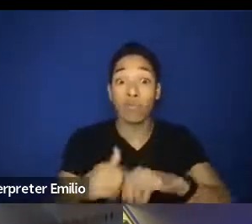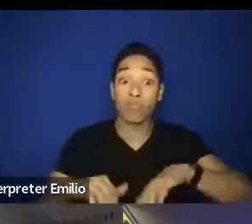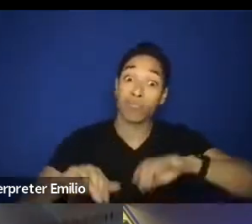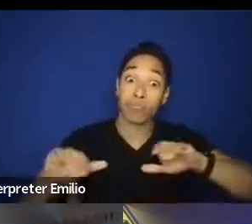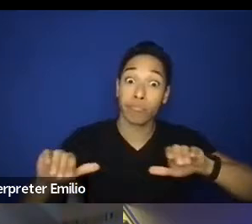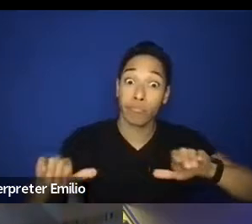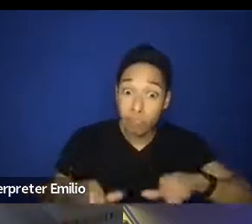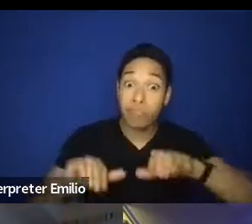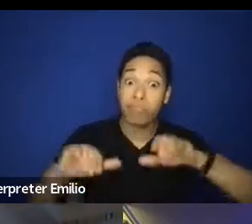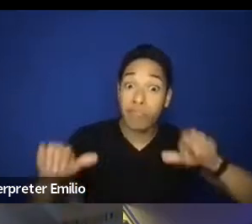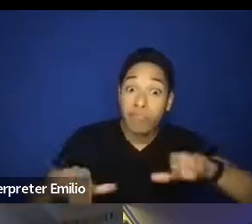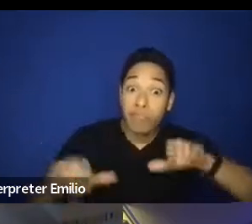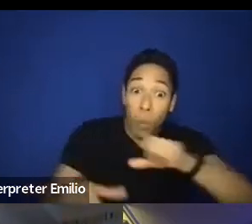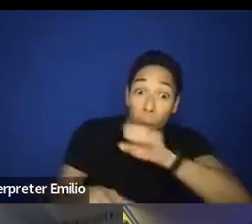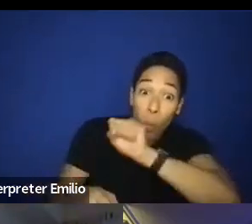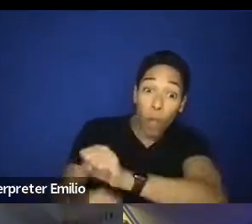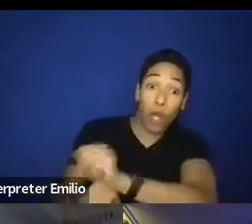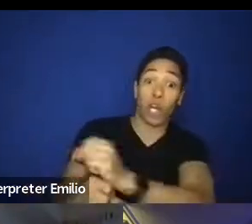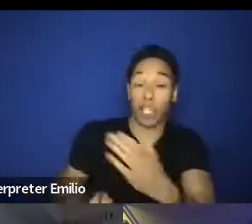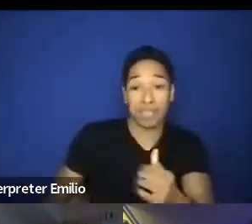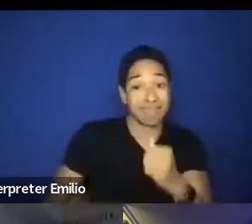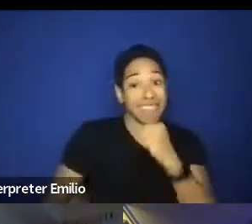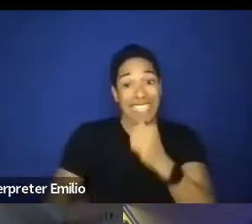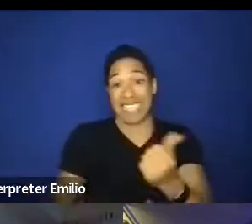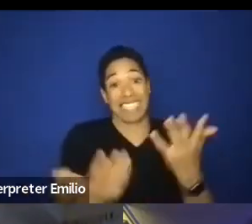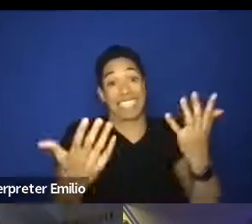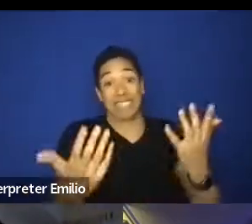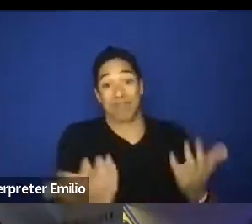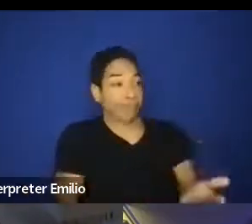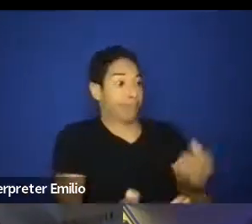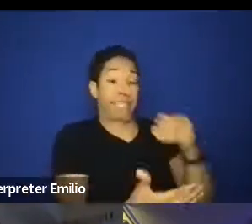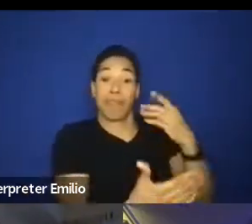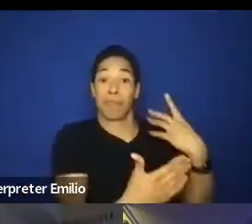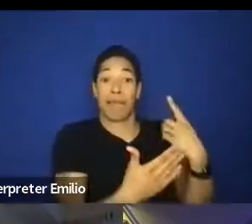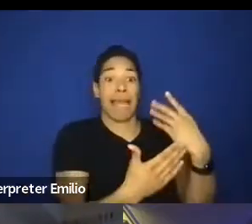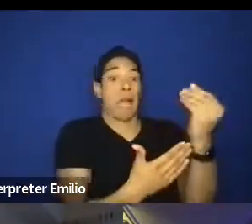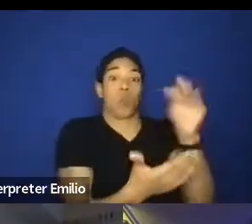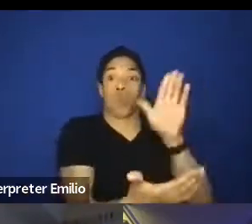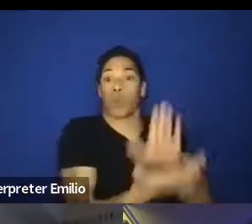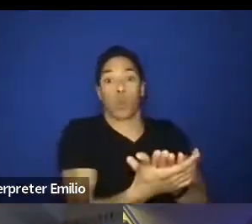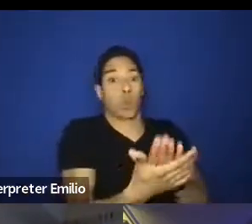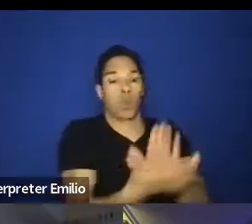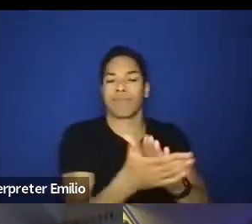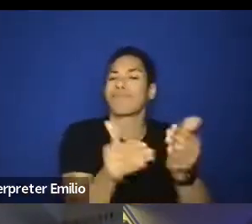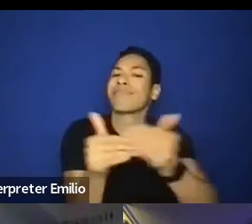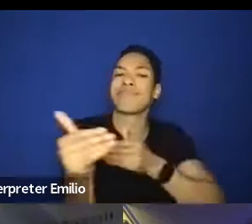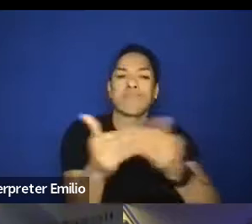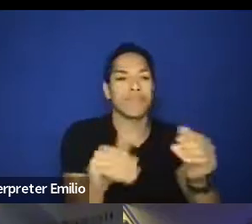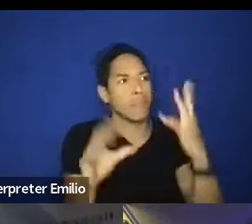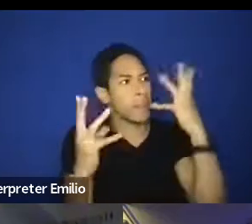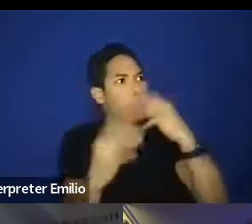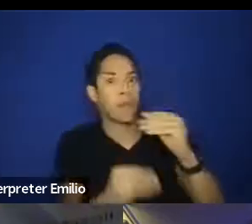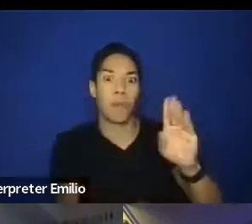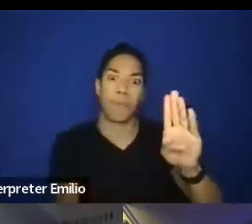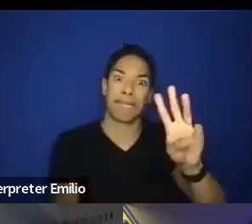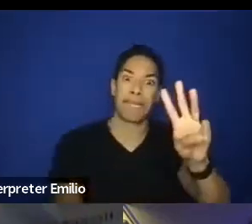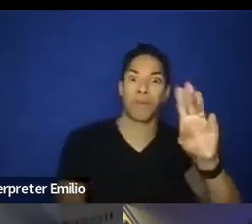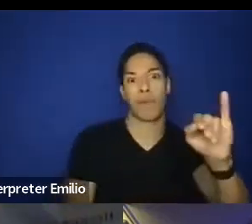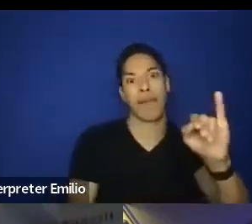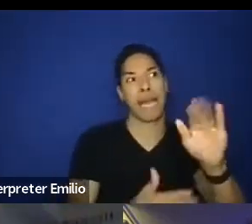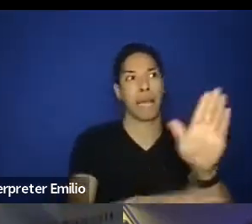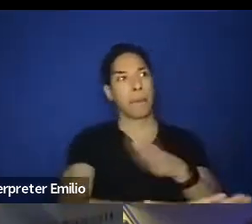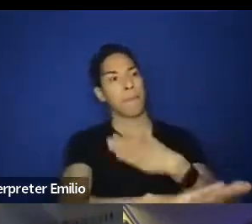They didn't just come out of school. I mean, even if they did go to a wonderful PWI, musical